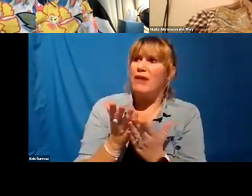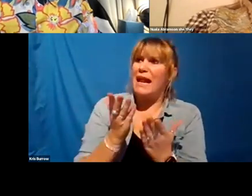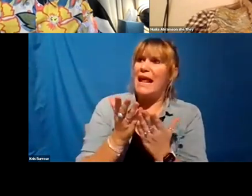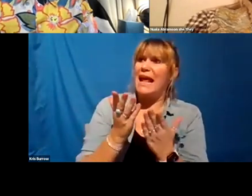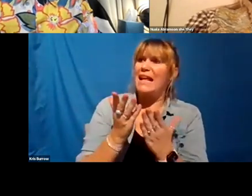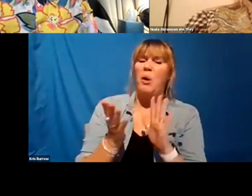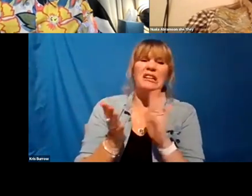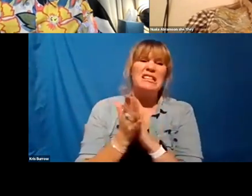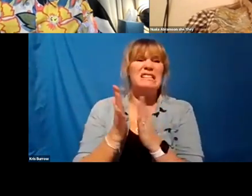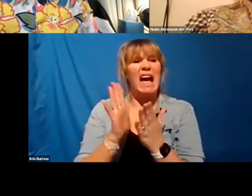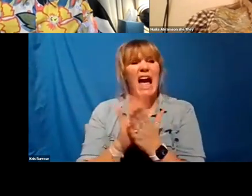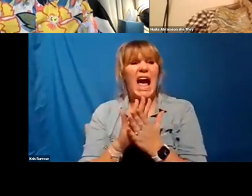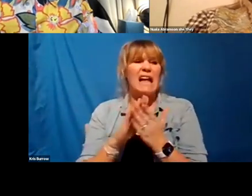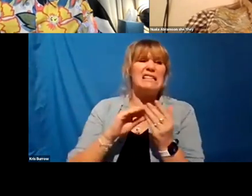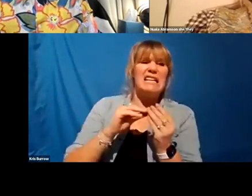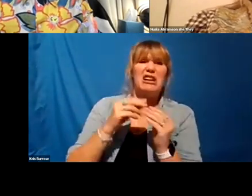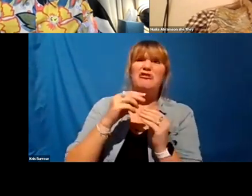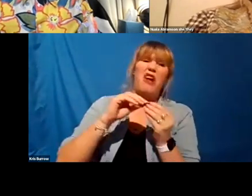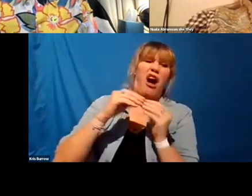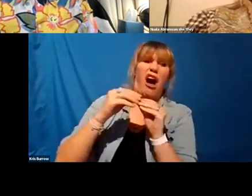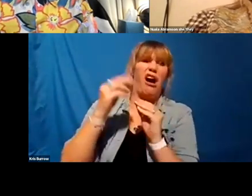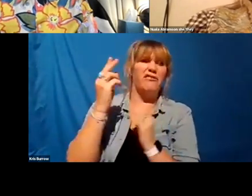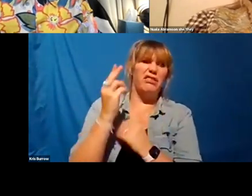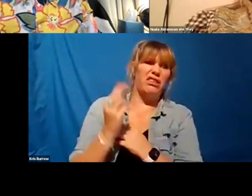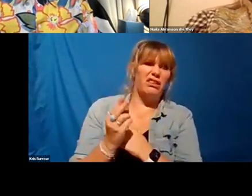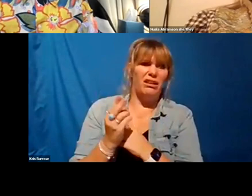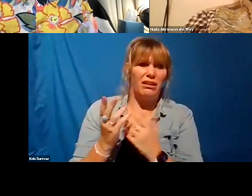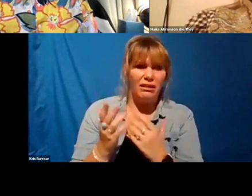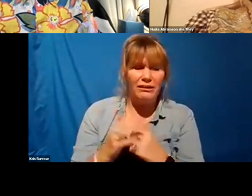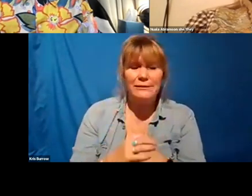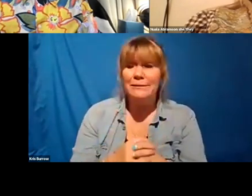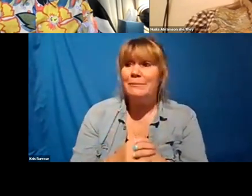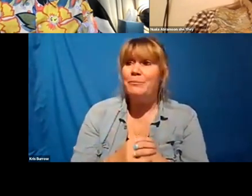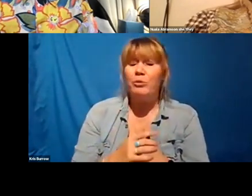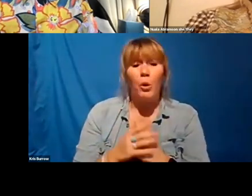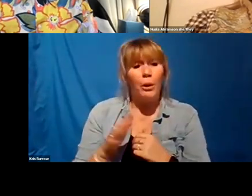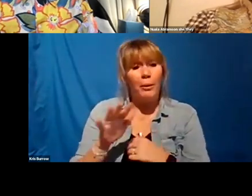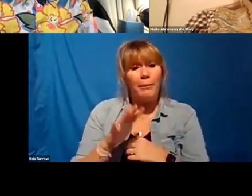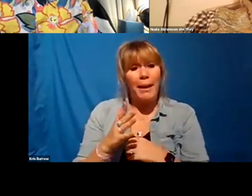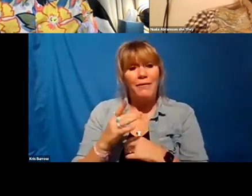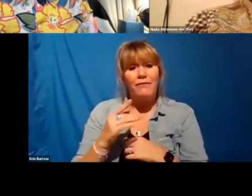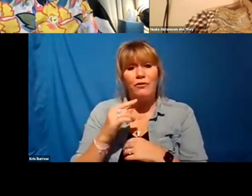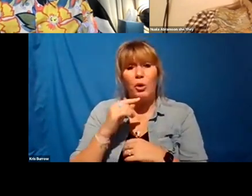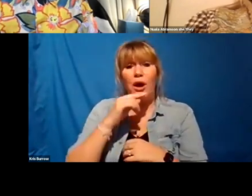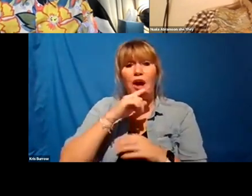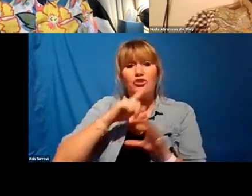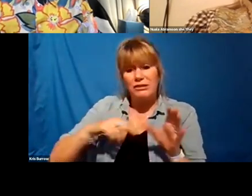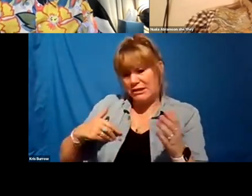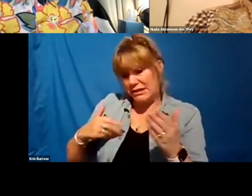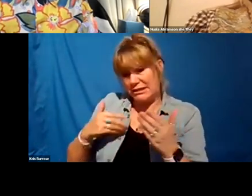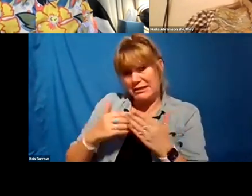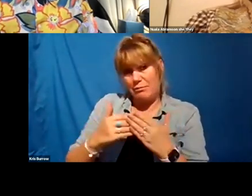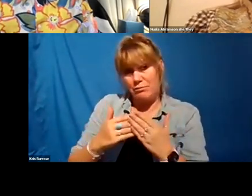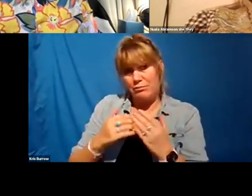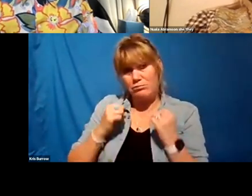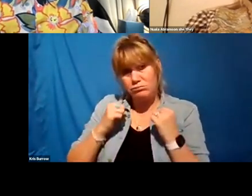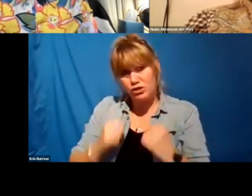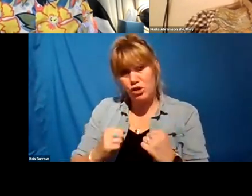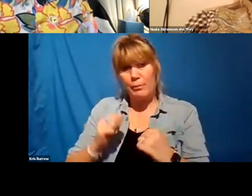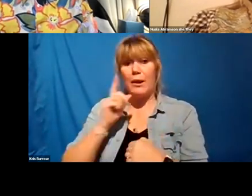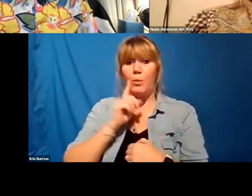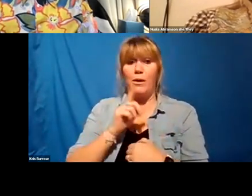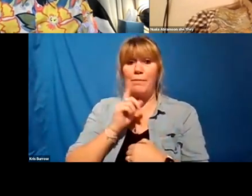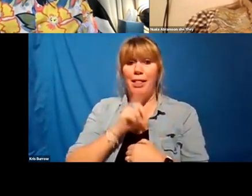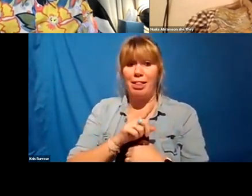historically that it's because it's something that for a couple of hundred years had been done predominantly by women, it was just something that women